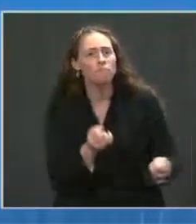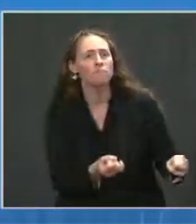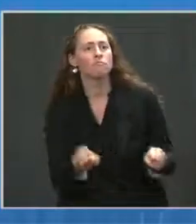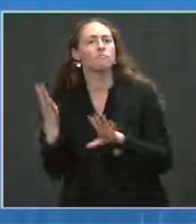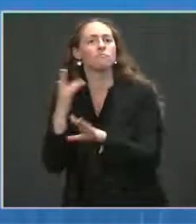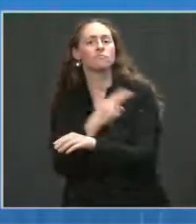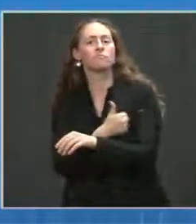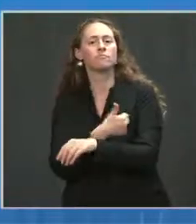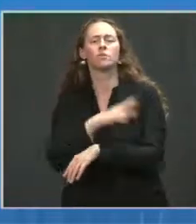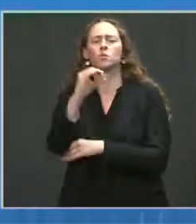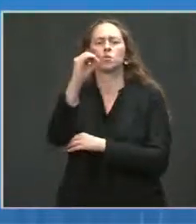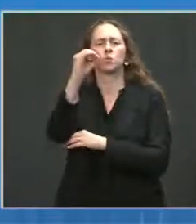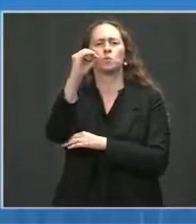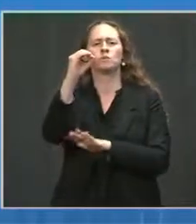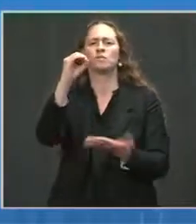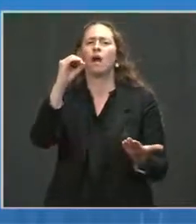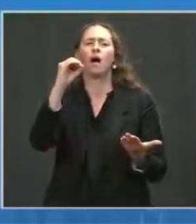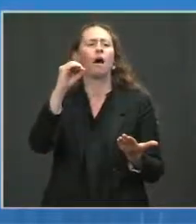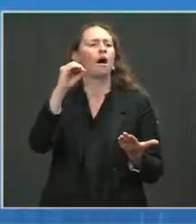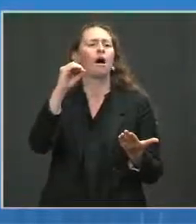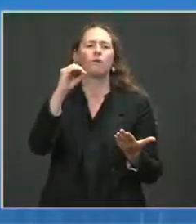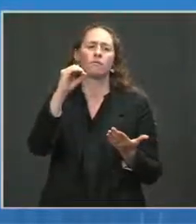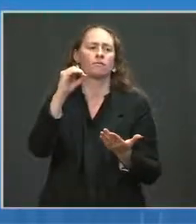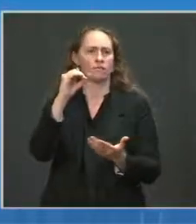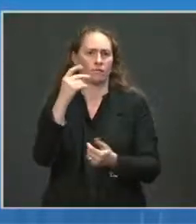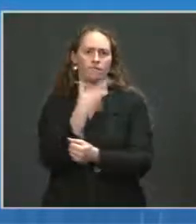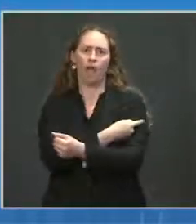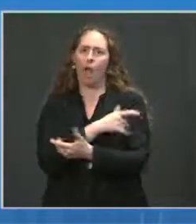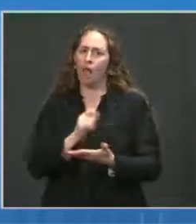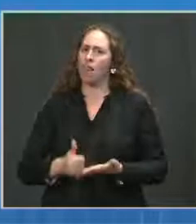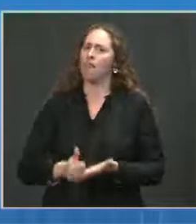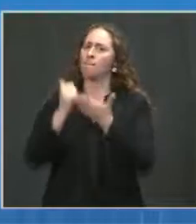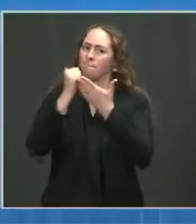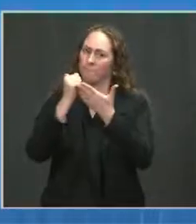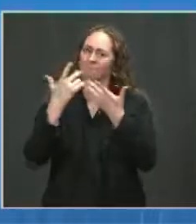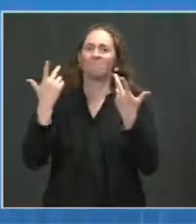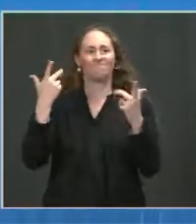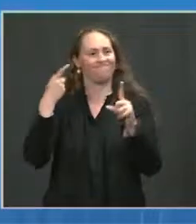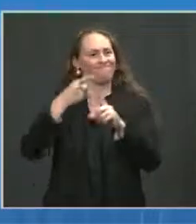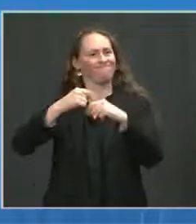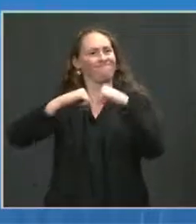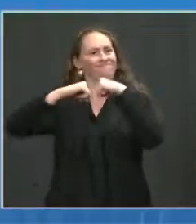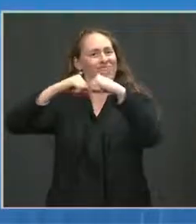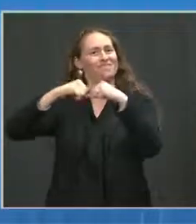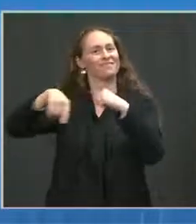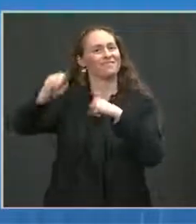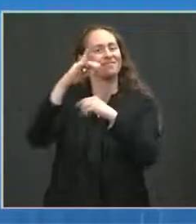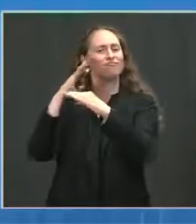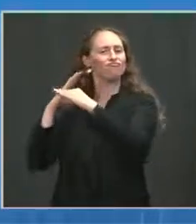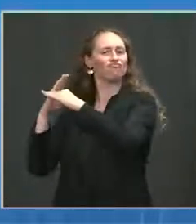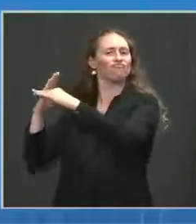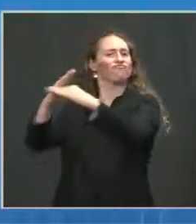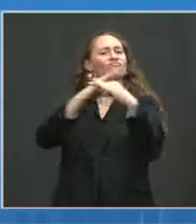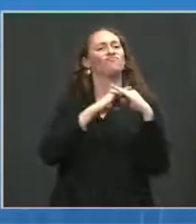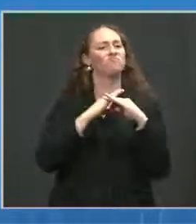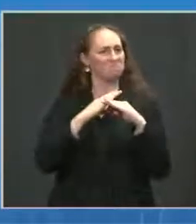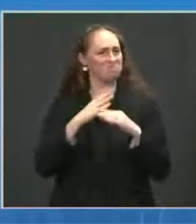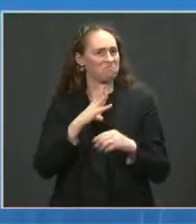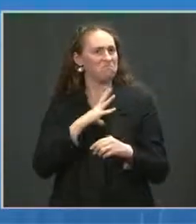Our vaccines did exactly what they were supposed to do: prevent severe disease, hospitalization, and